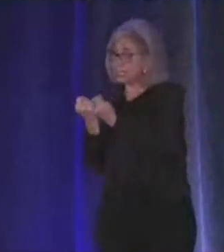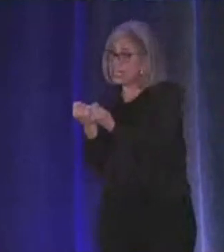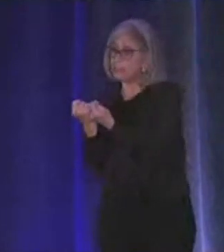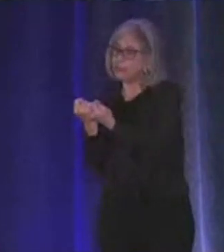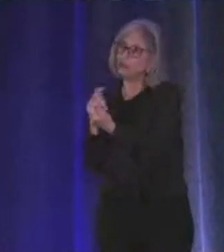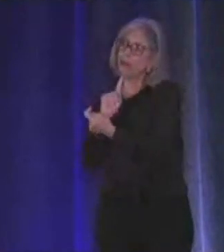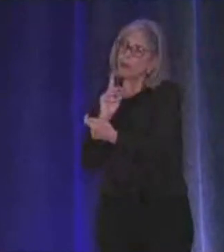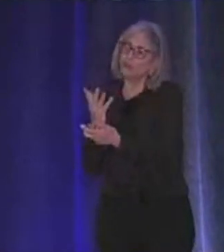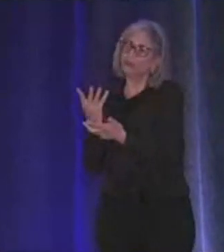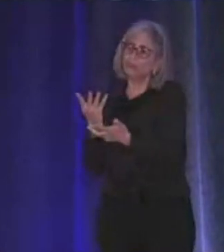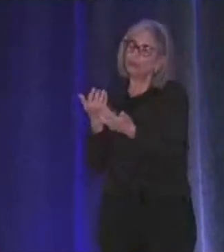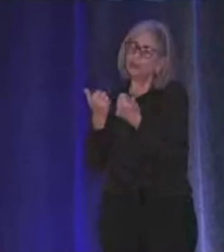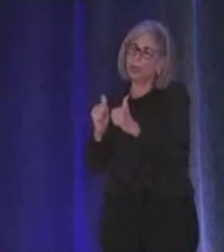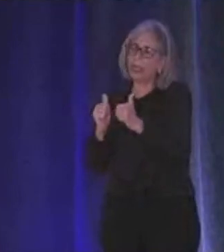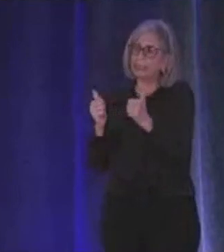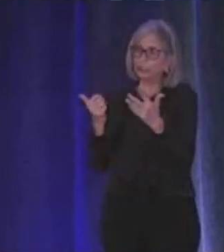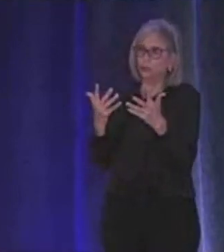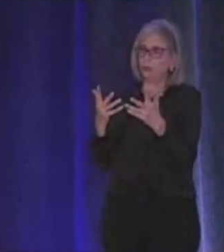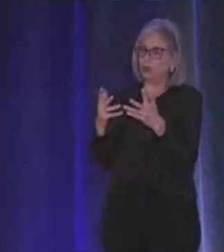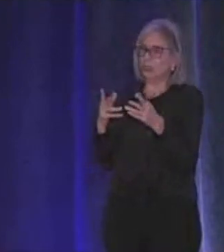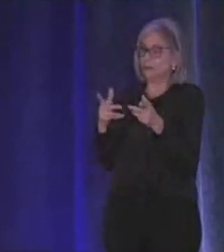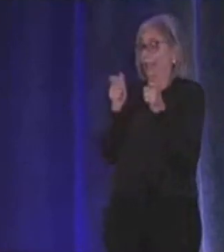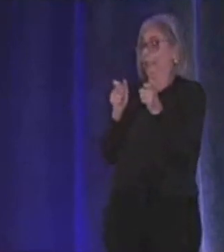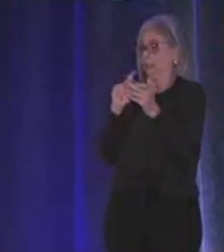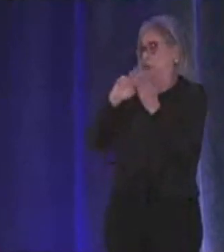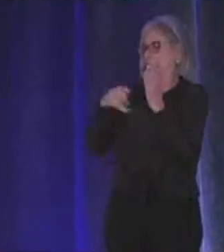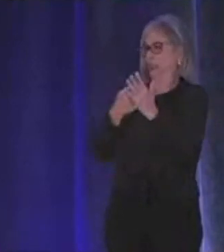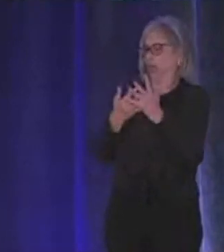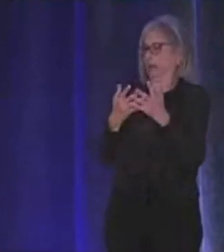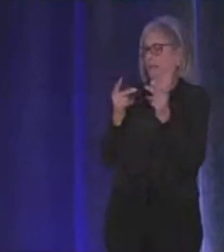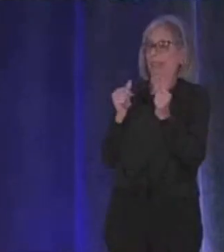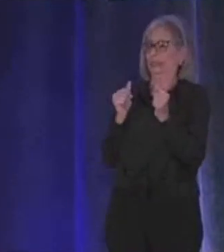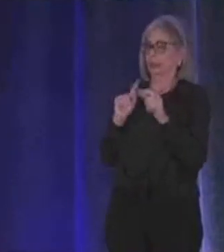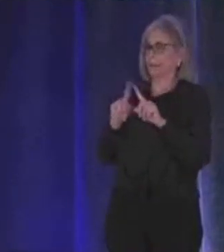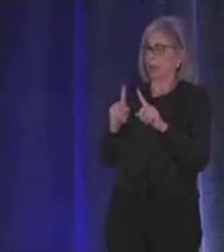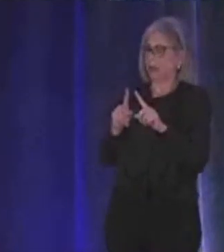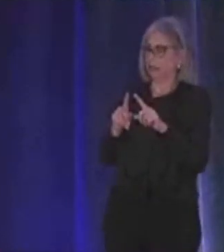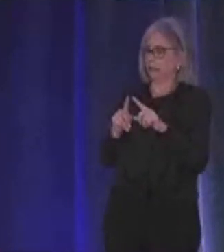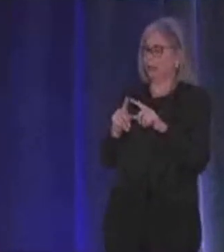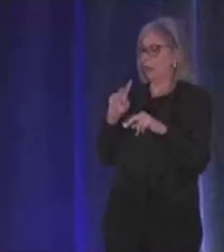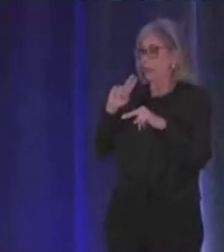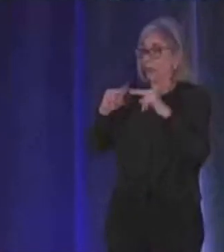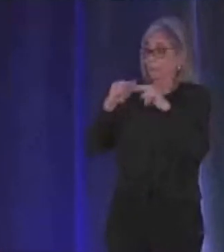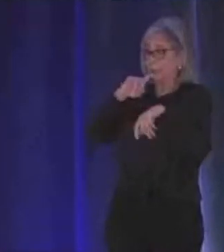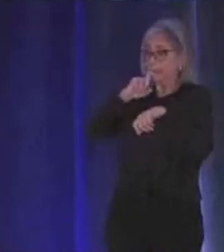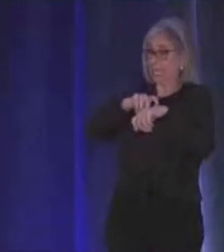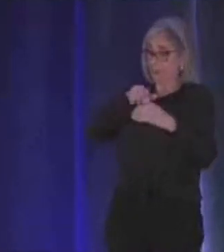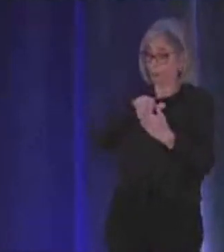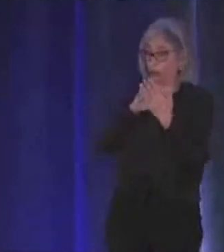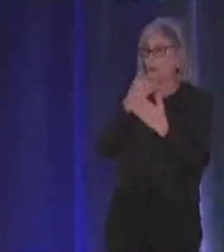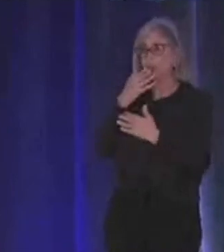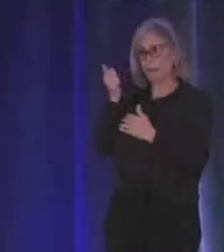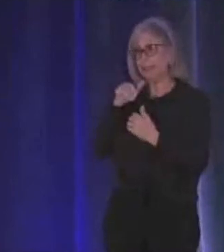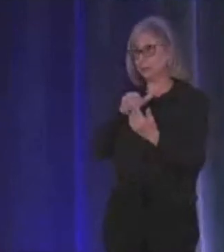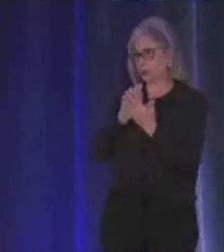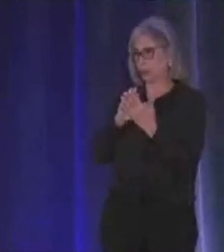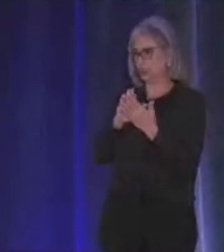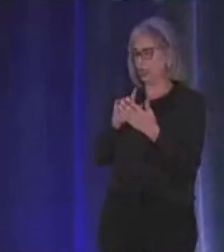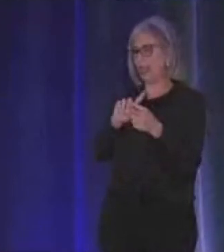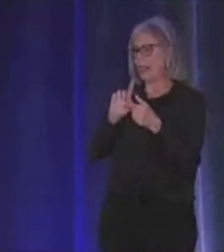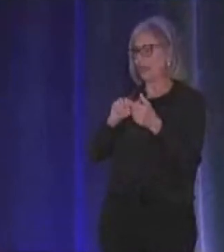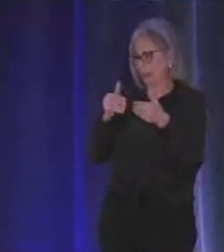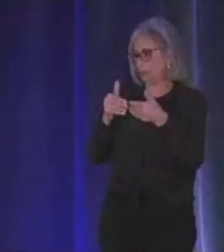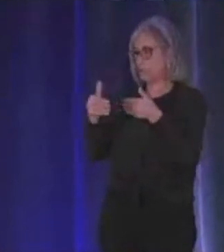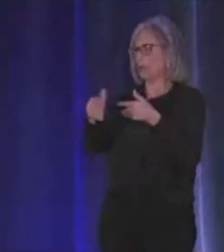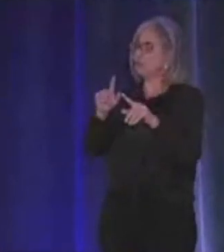is, trying to get something together pretty quickly, then taking this build time approach might be the best way to go. And then going